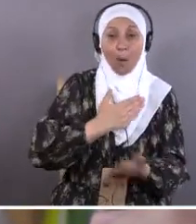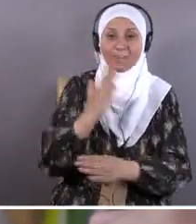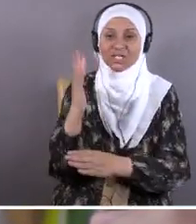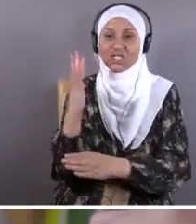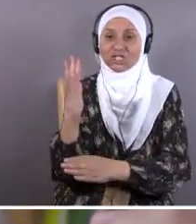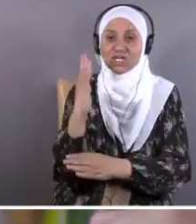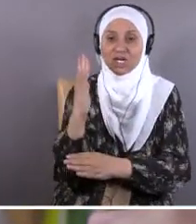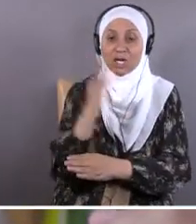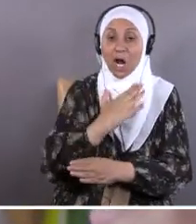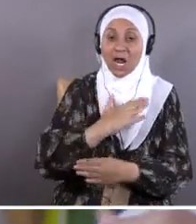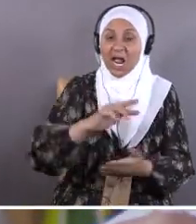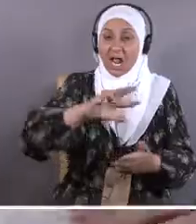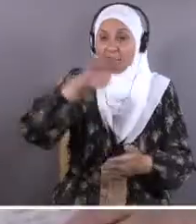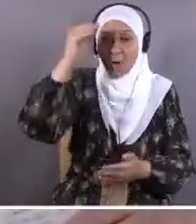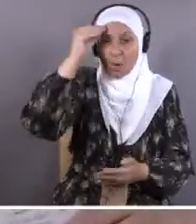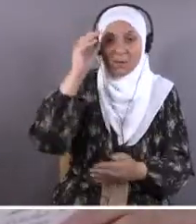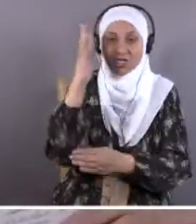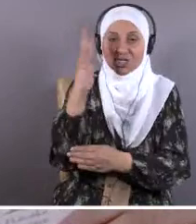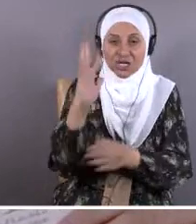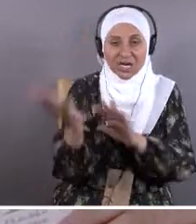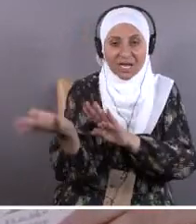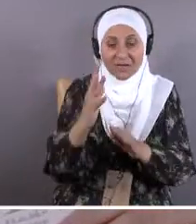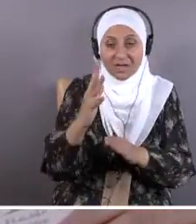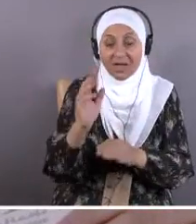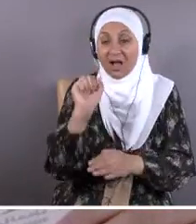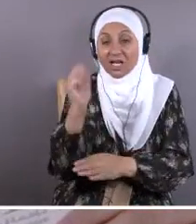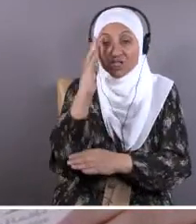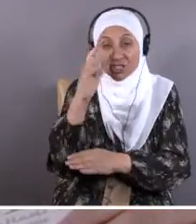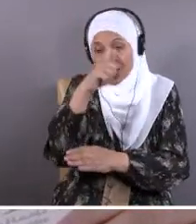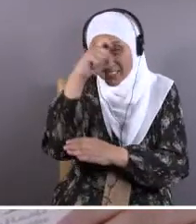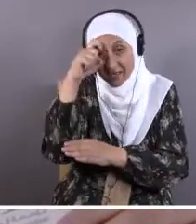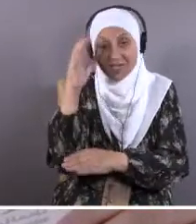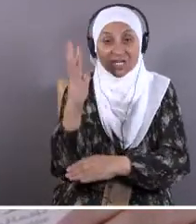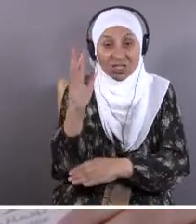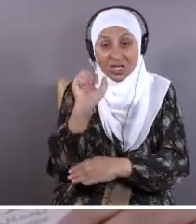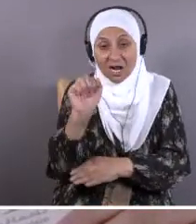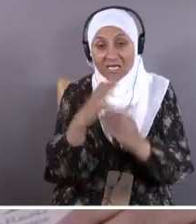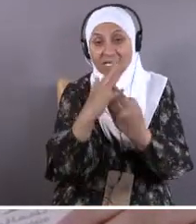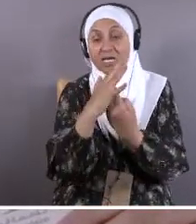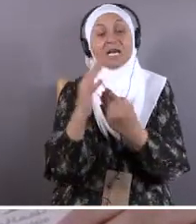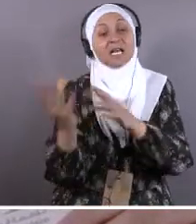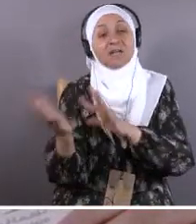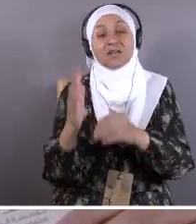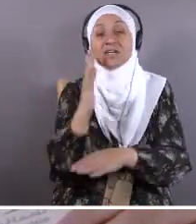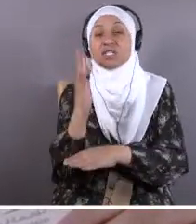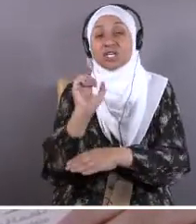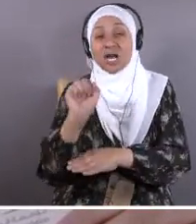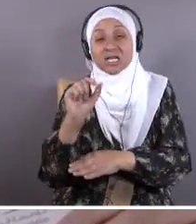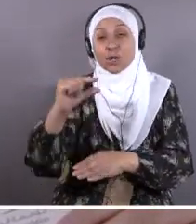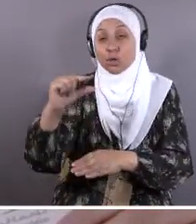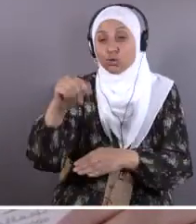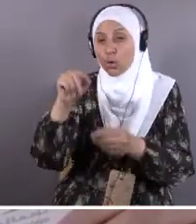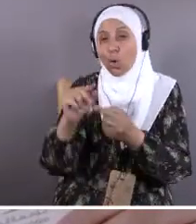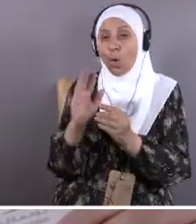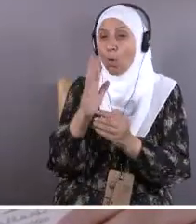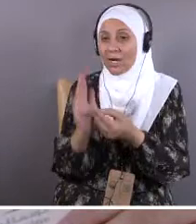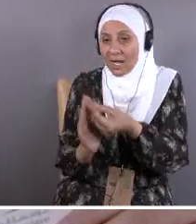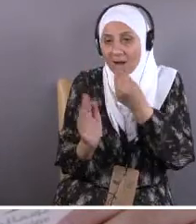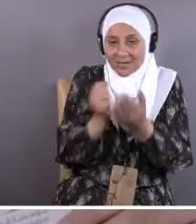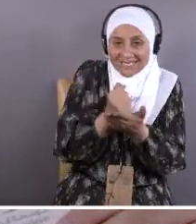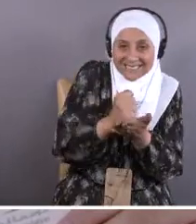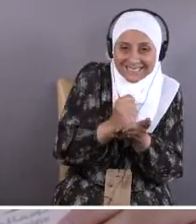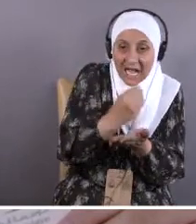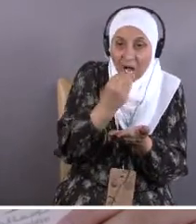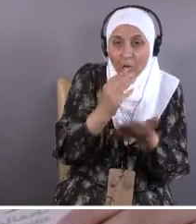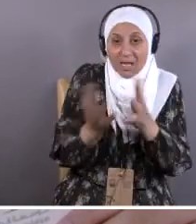children about the love of trees, the love of soil, and taught them things about trees in general, medical